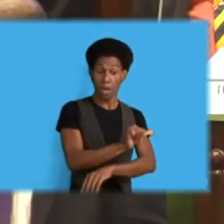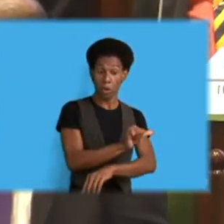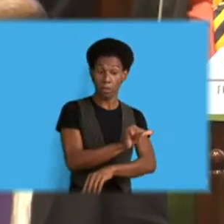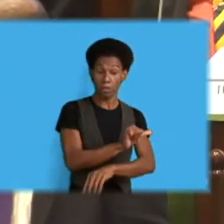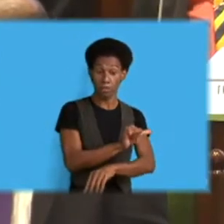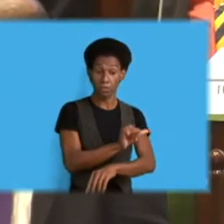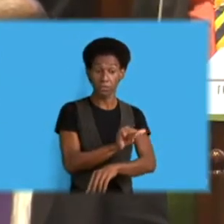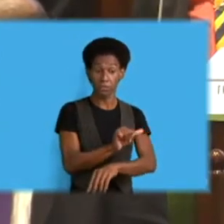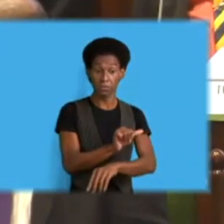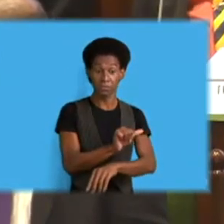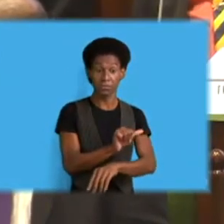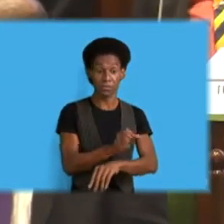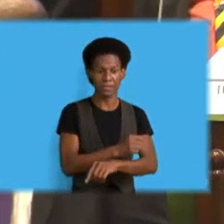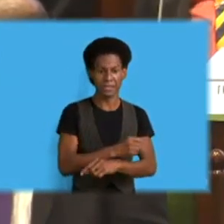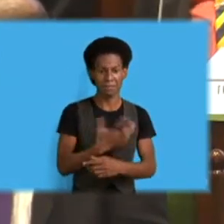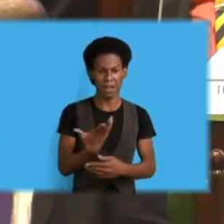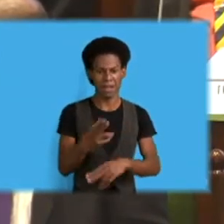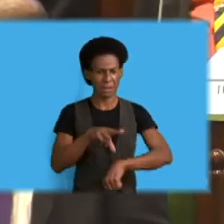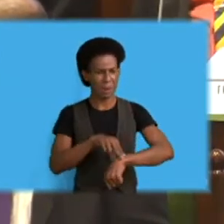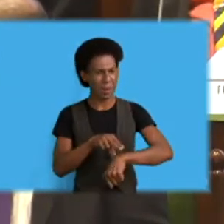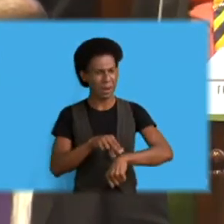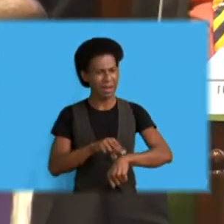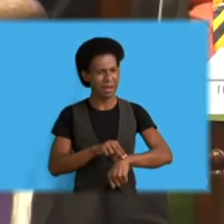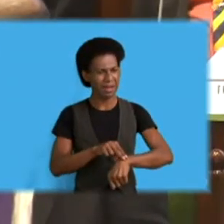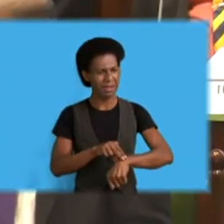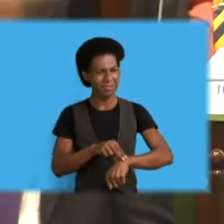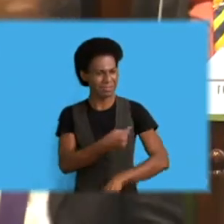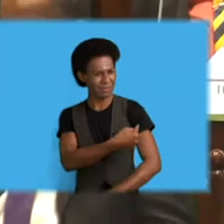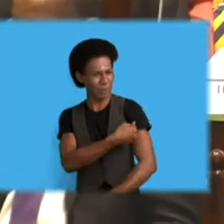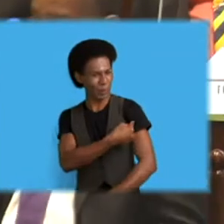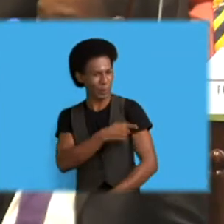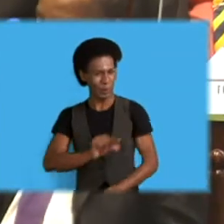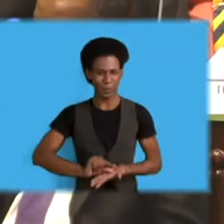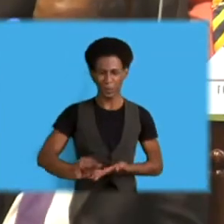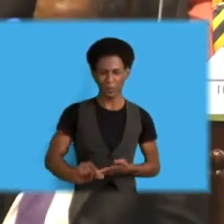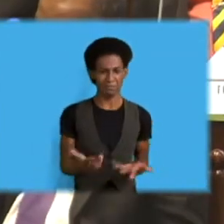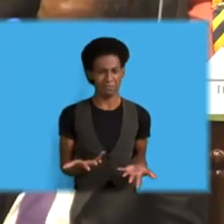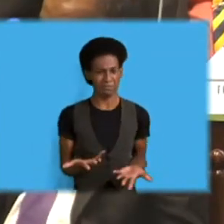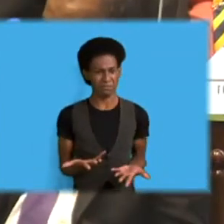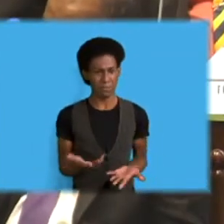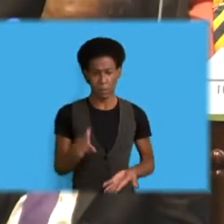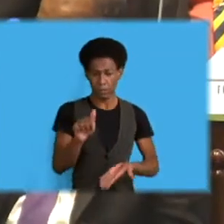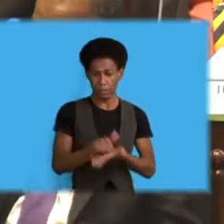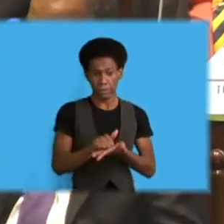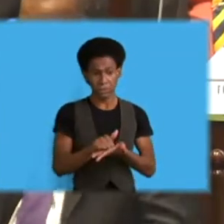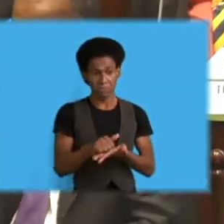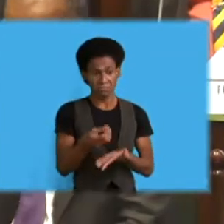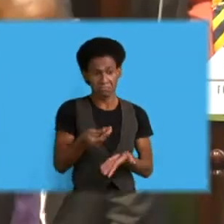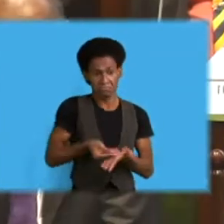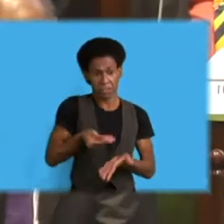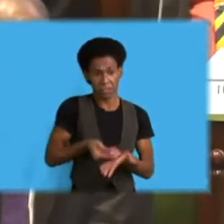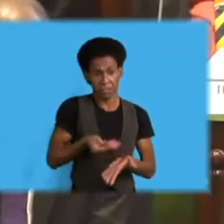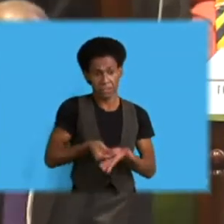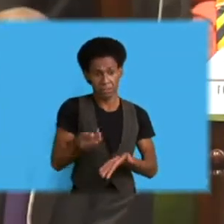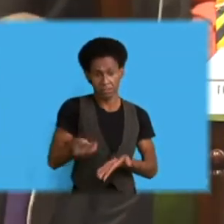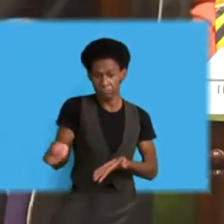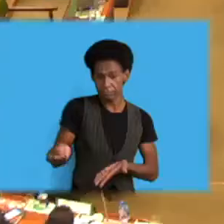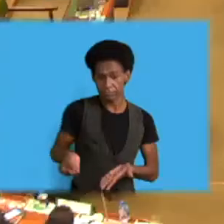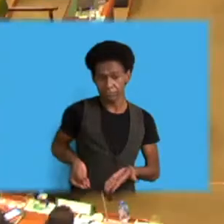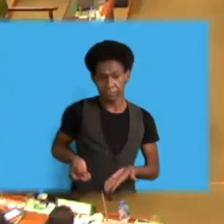the correct salaries, and the Honourable Minister of Education is playing mum on it. Thank you, Mr. Deputy Speaker.